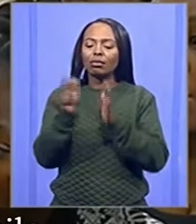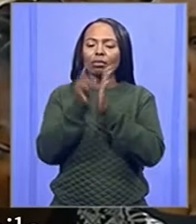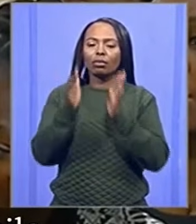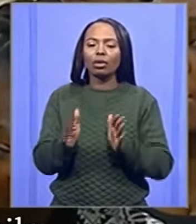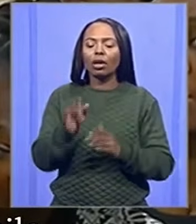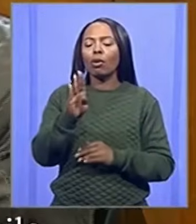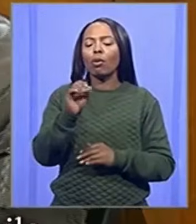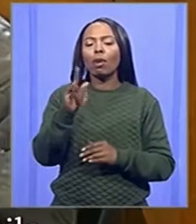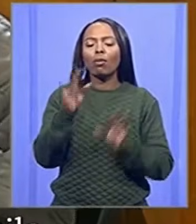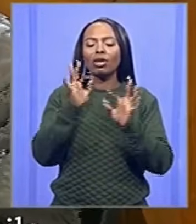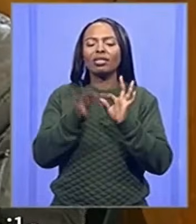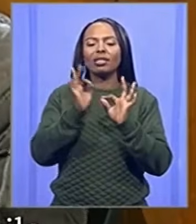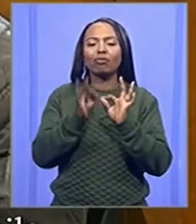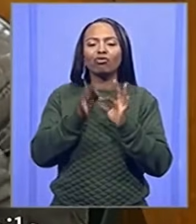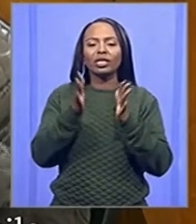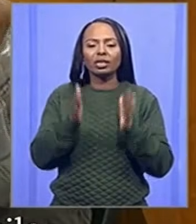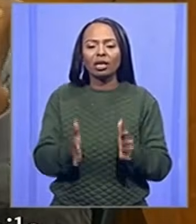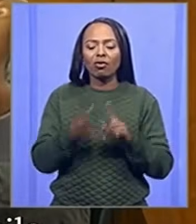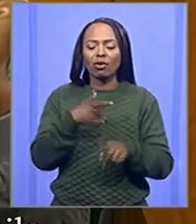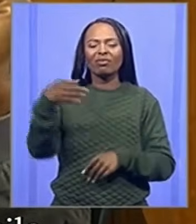dithetso.